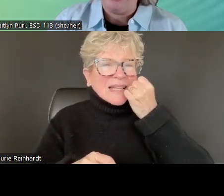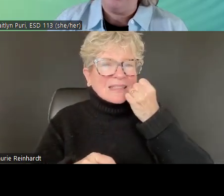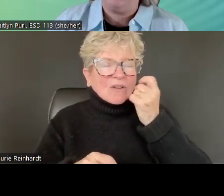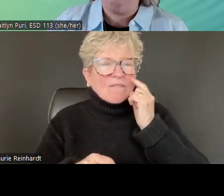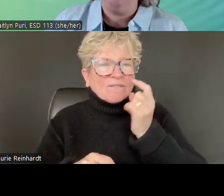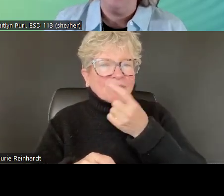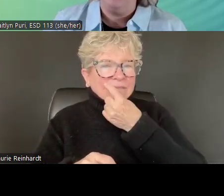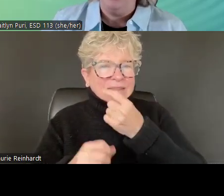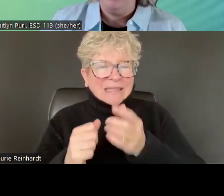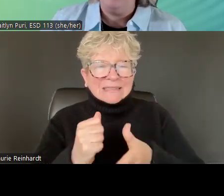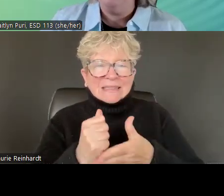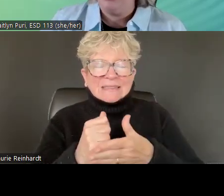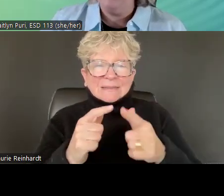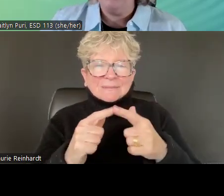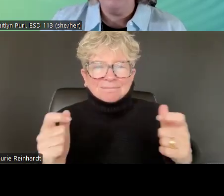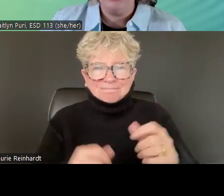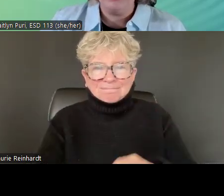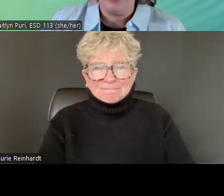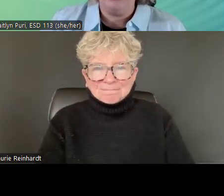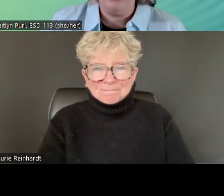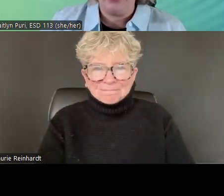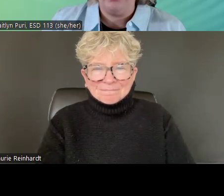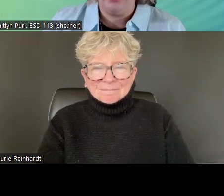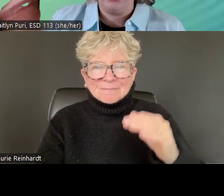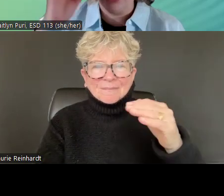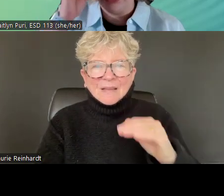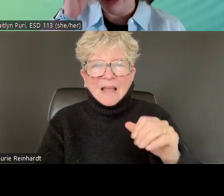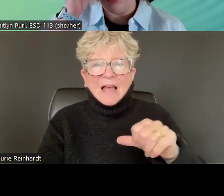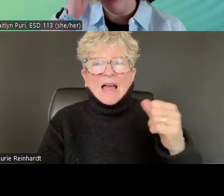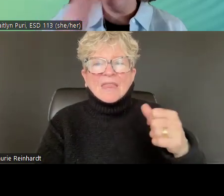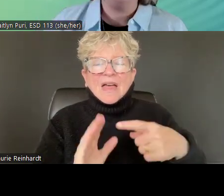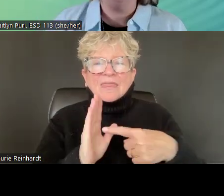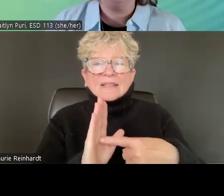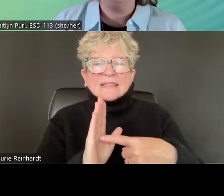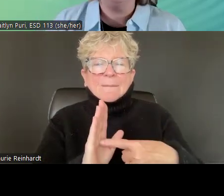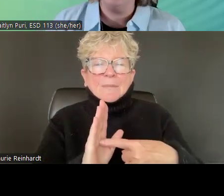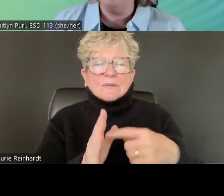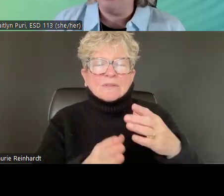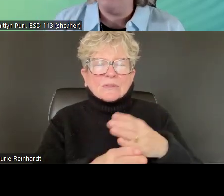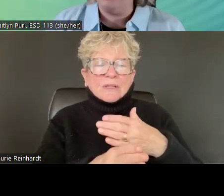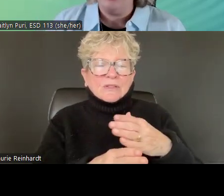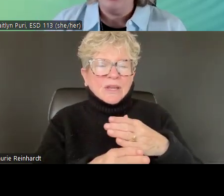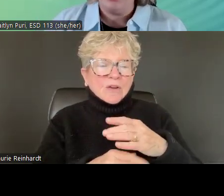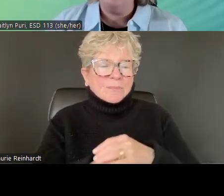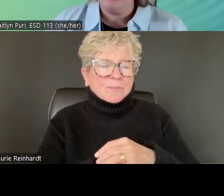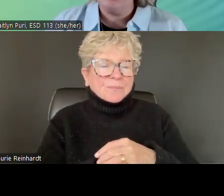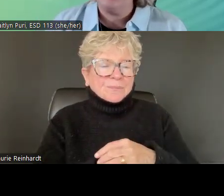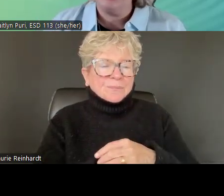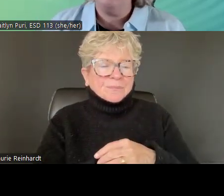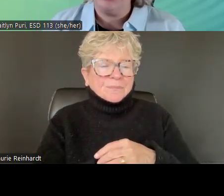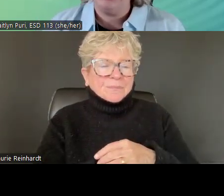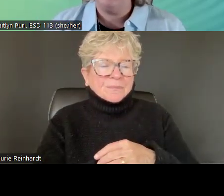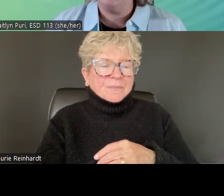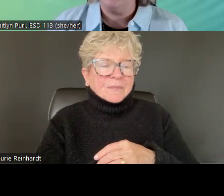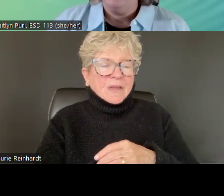like that. Another example that I'd like to share is that during our